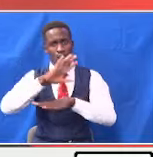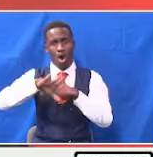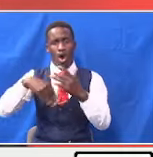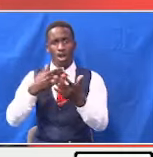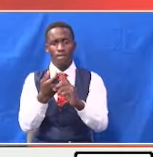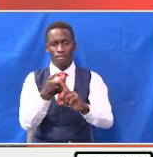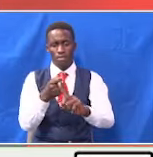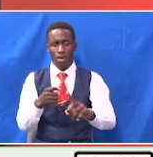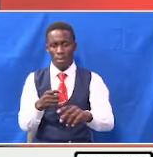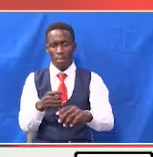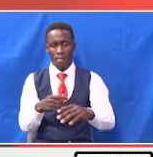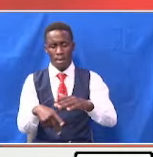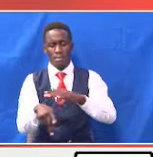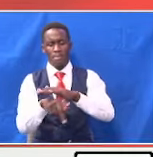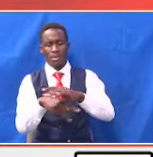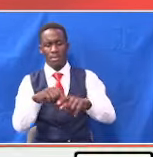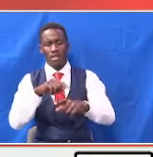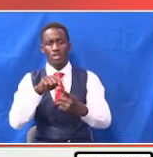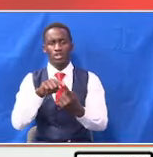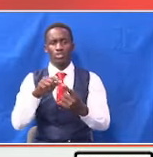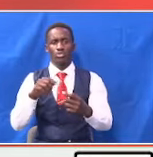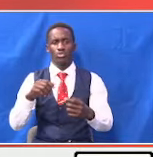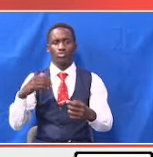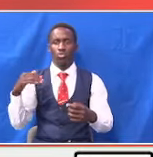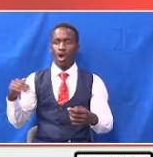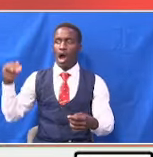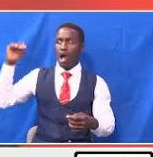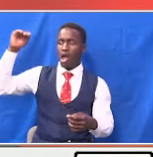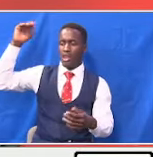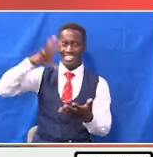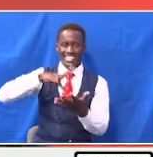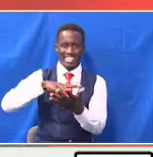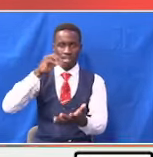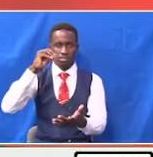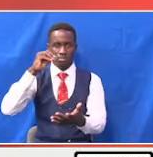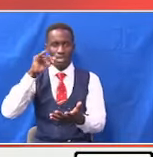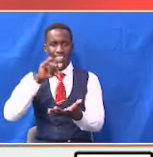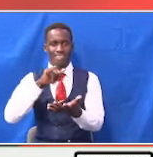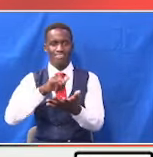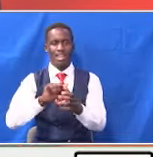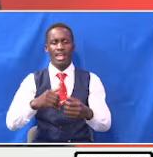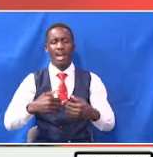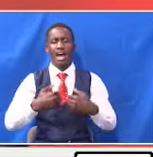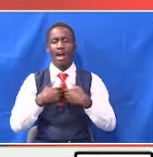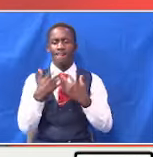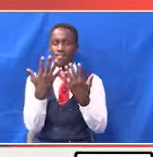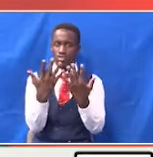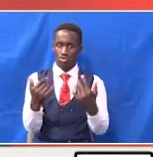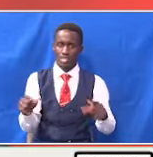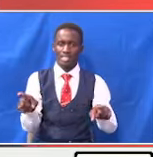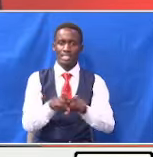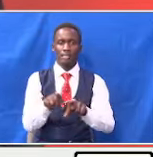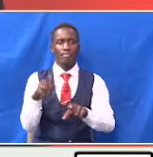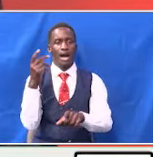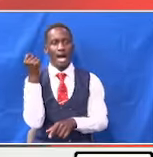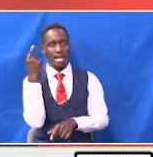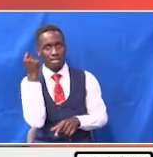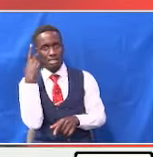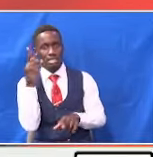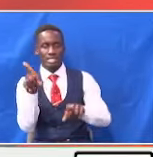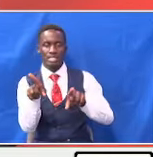preschool all the way to adult learning, mm-hmm. So that they have material, they have understanding,